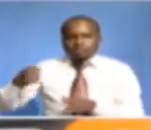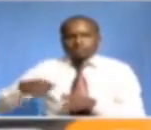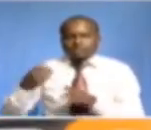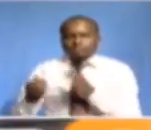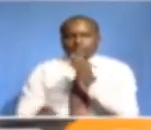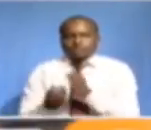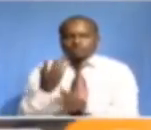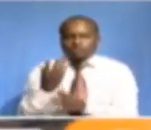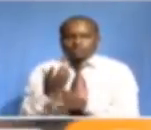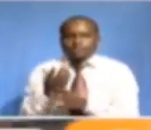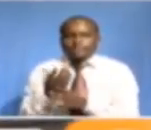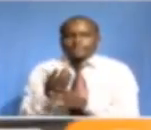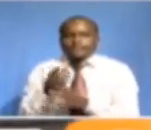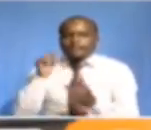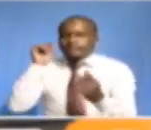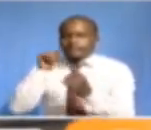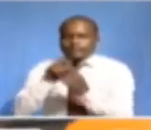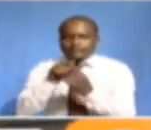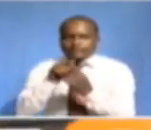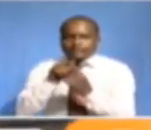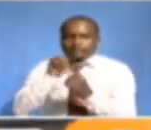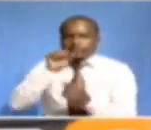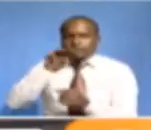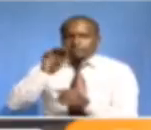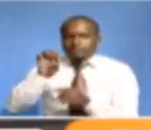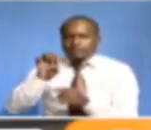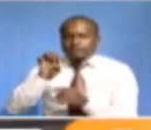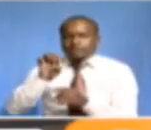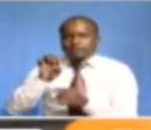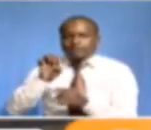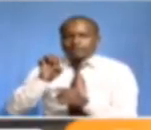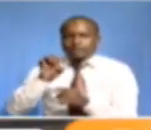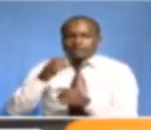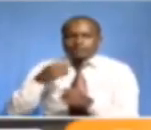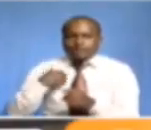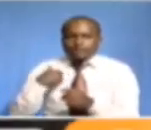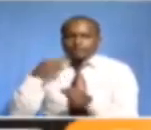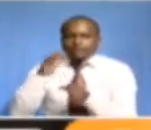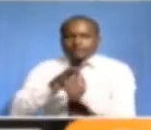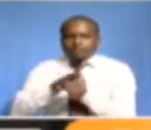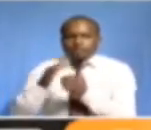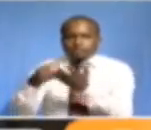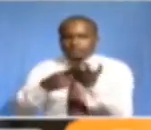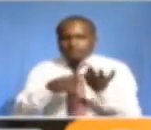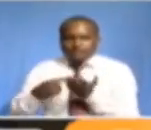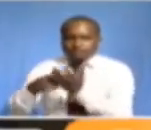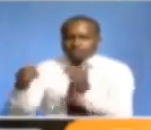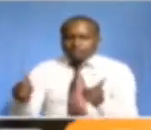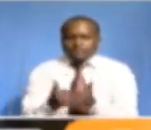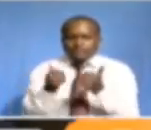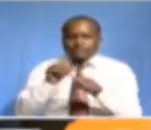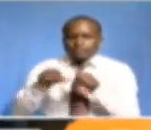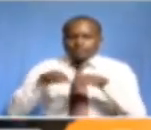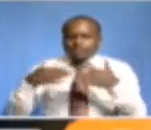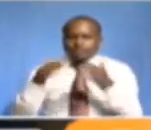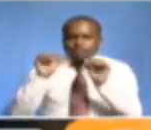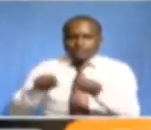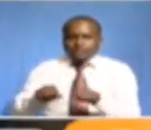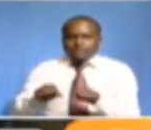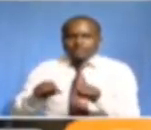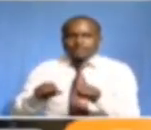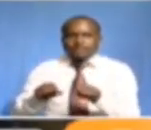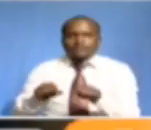Manufacturing, targeted towards the SME in particular. There's a lot of discussion going on about how they can